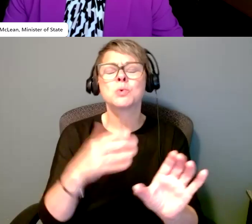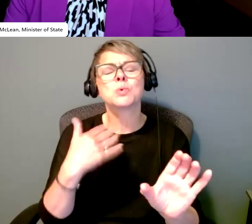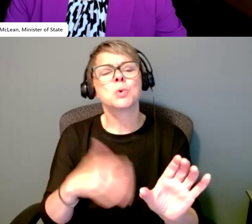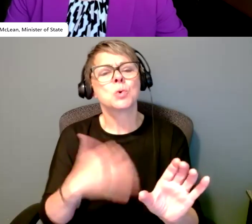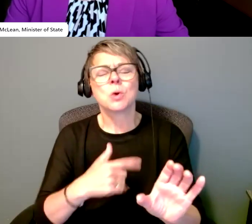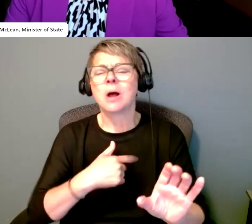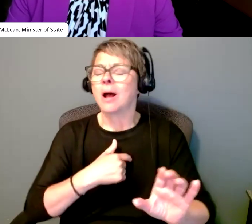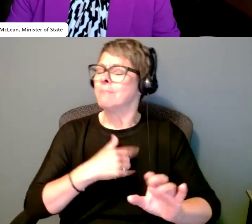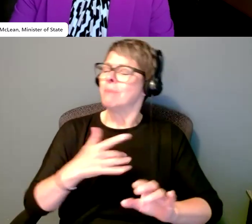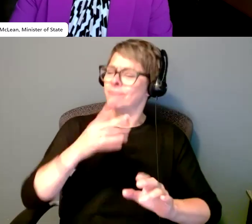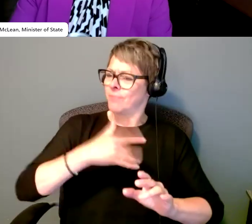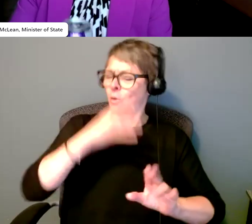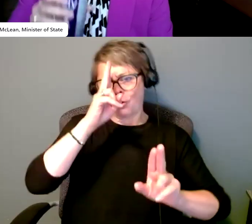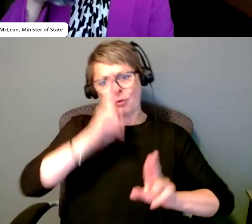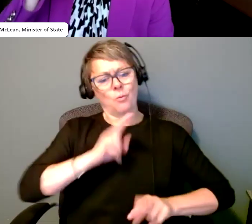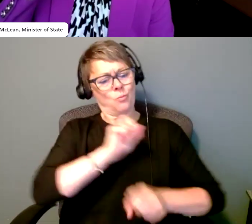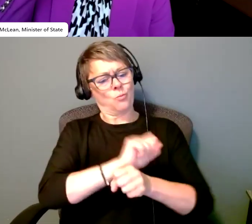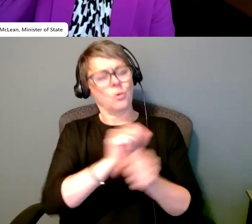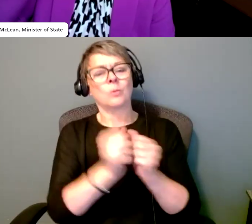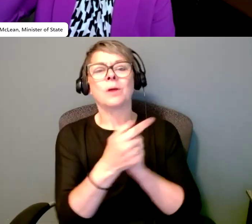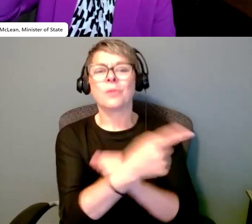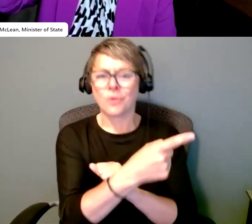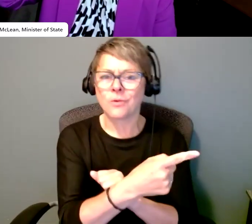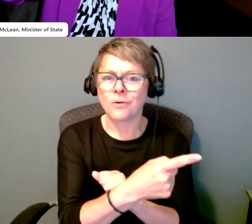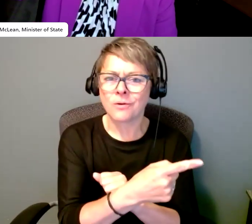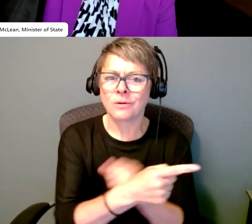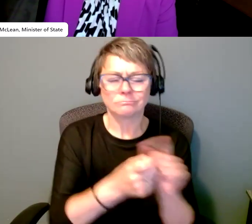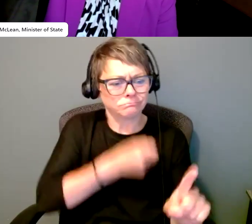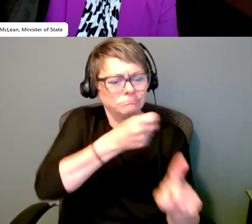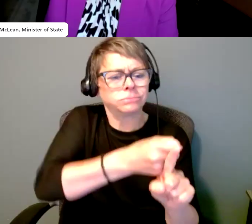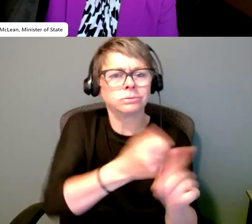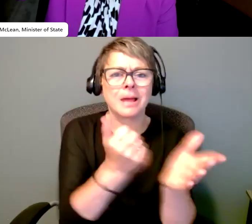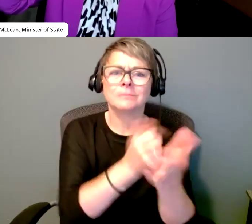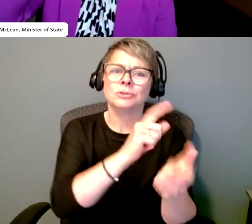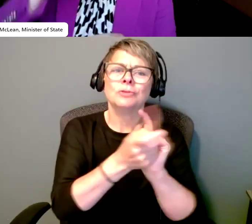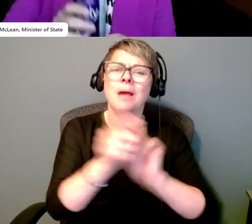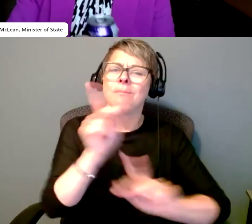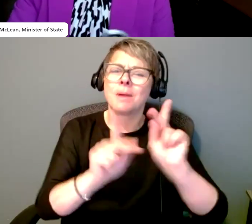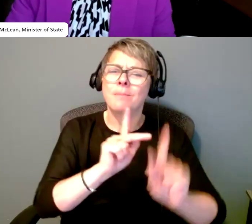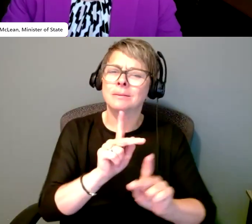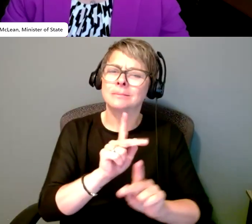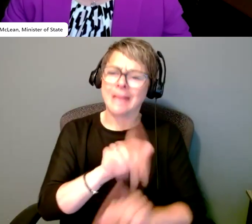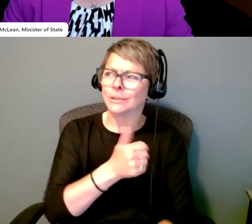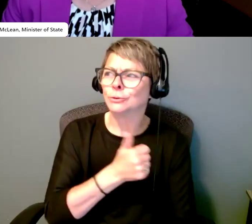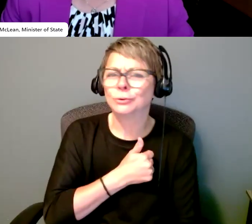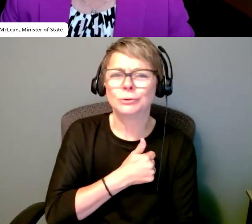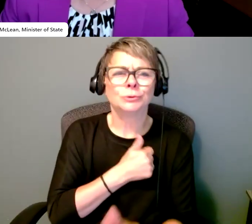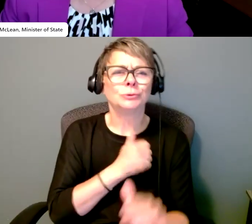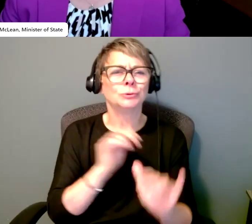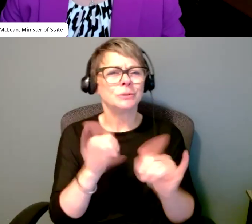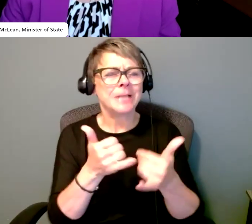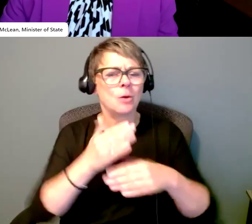her, knowing that the changes and work that she had done to change people's attitudes and actions to respect older adults and prevent